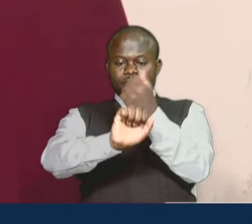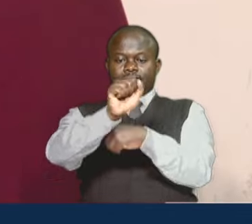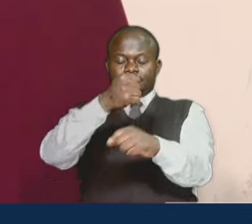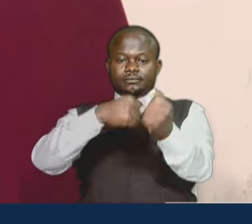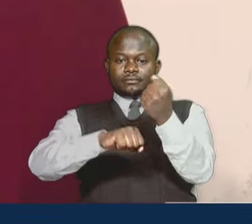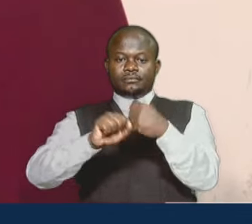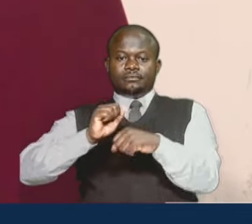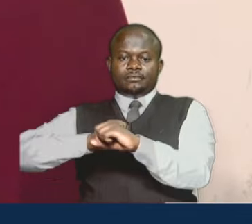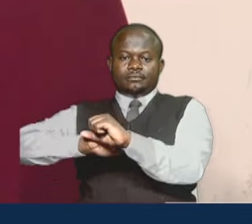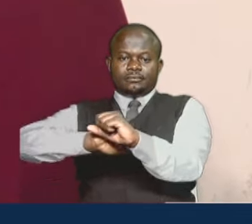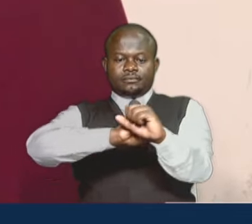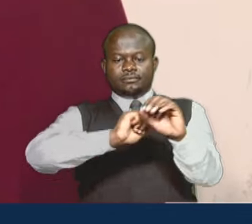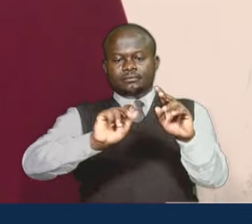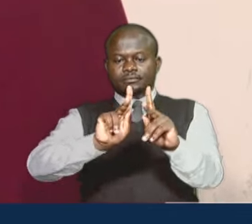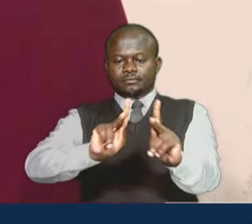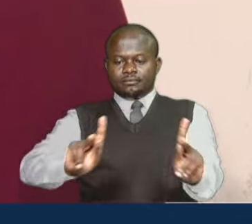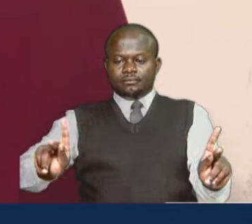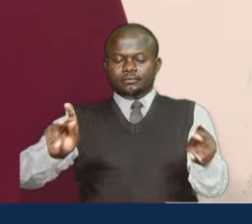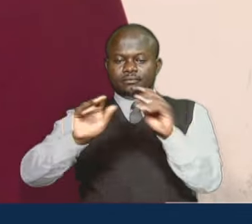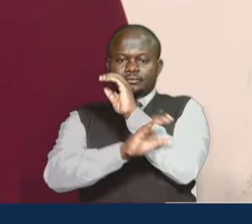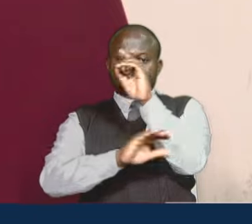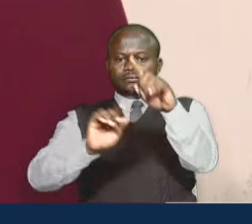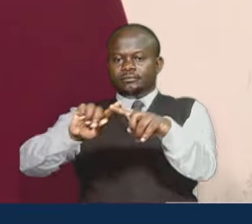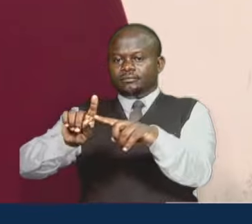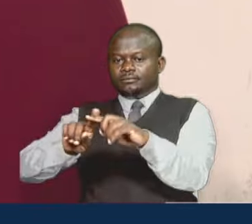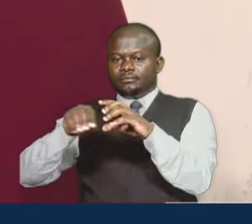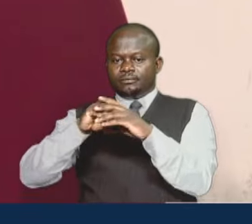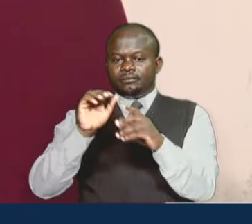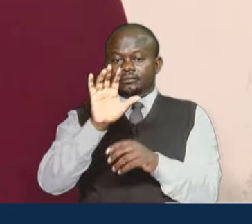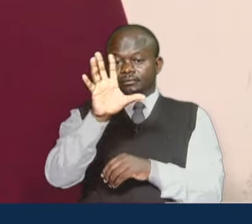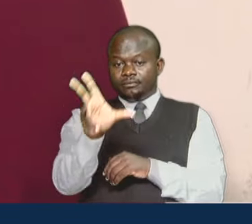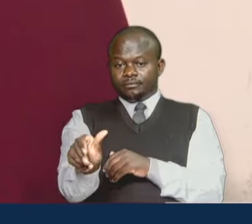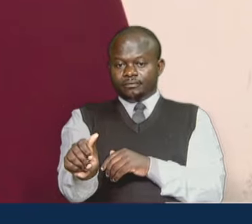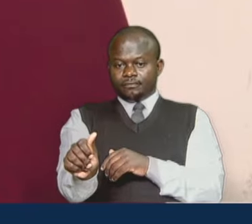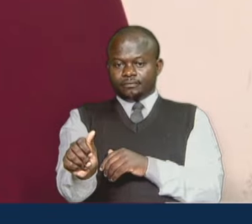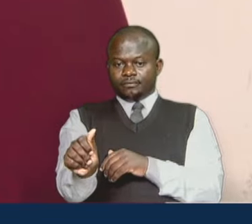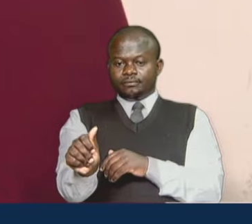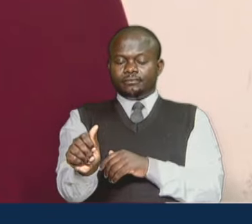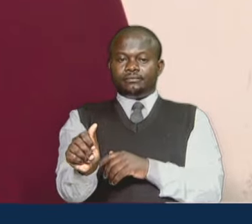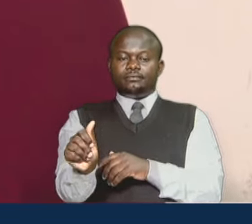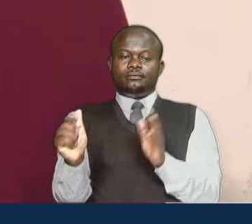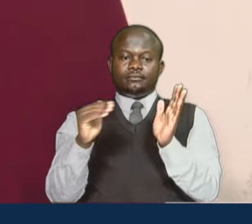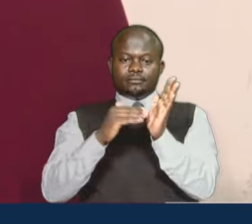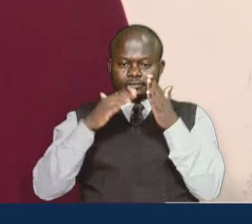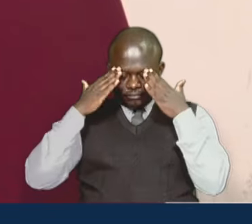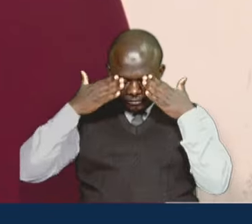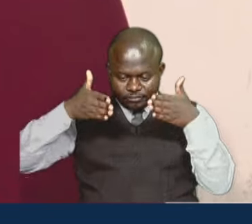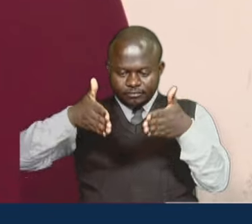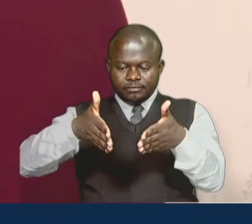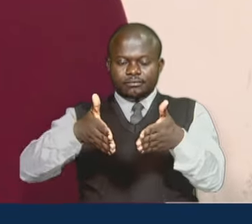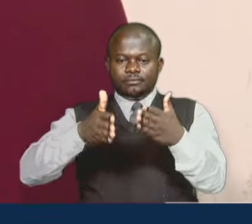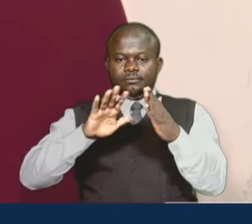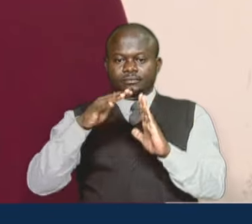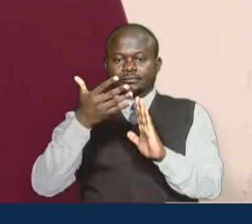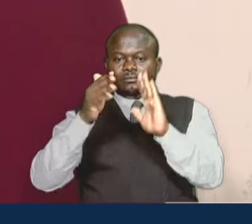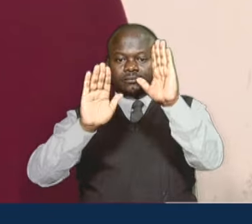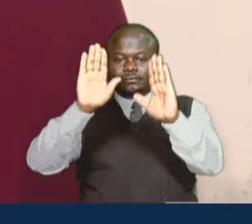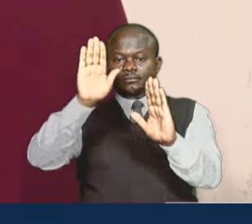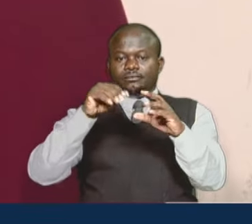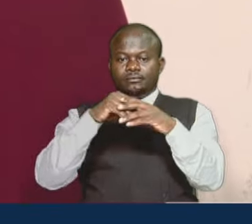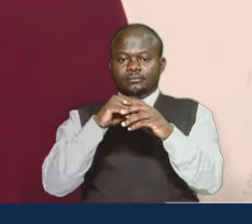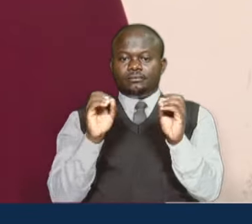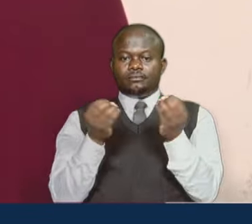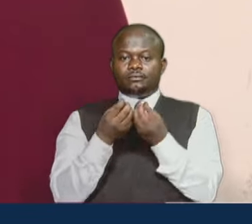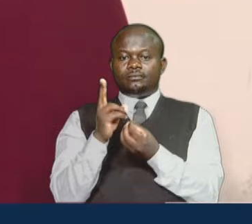byo kubungabunga amahoro mu bihugu bitandukanye byo ku mugabane wa Afurika. Twanagarutse no ku ruhare rw'umuryango